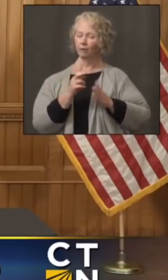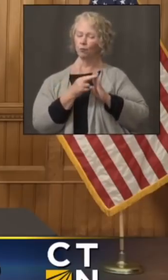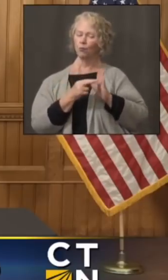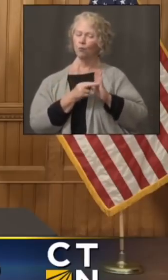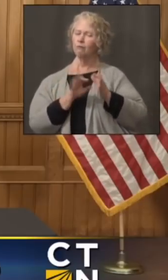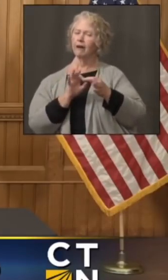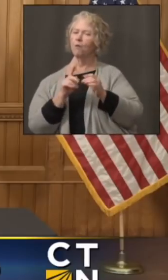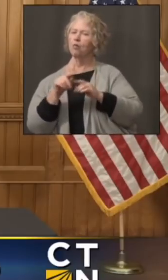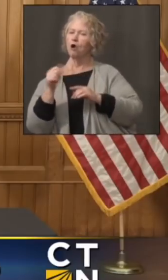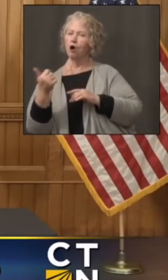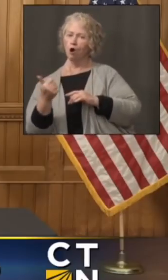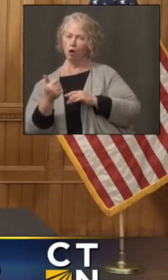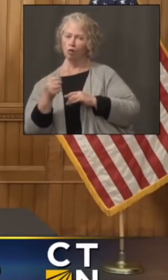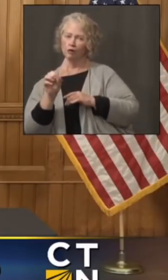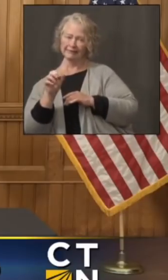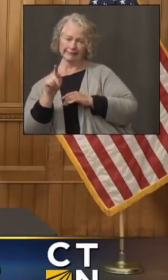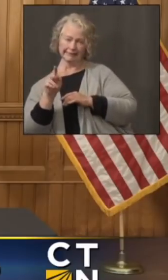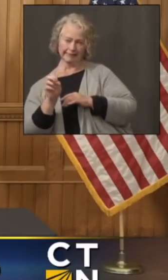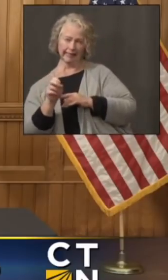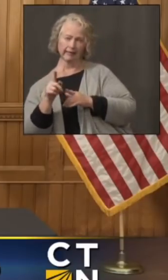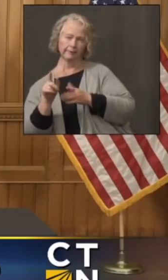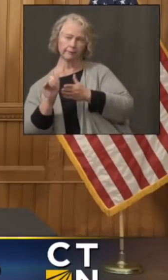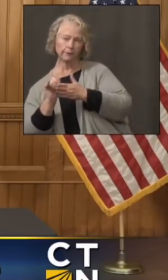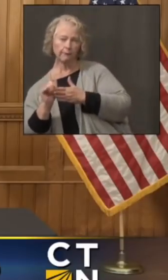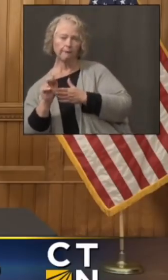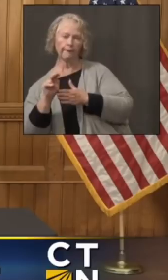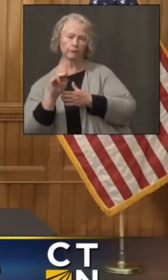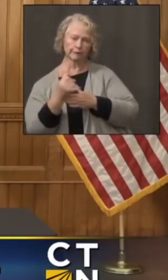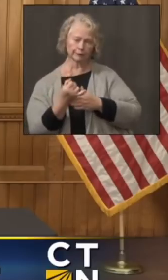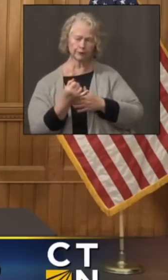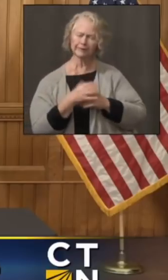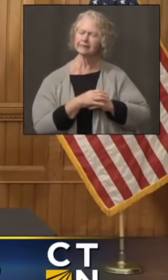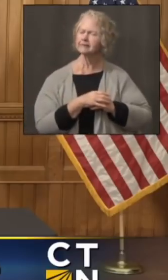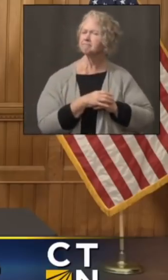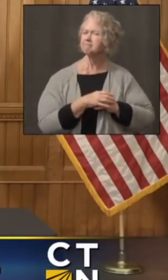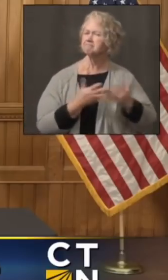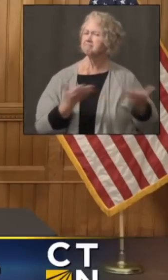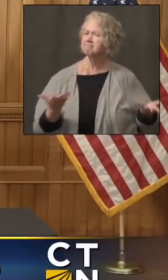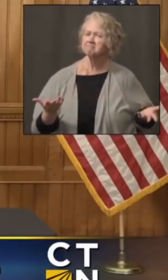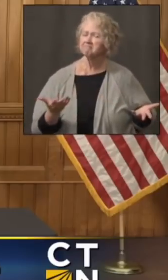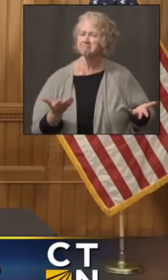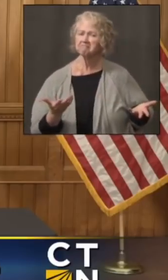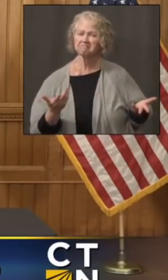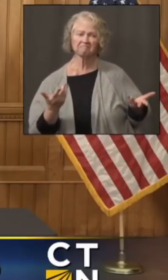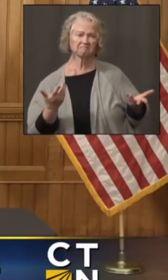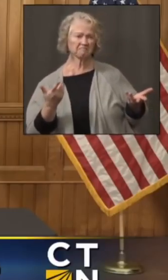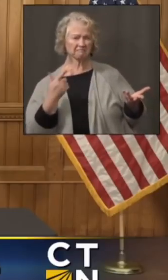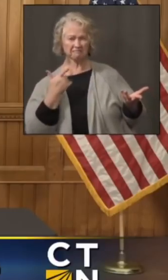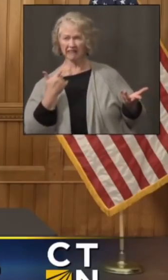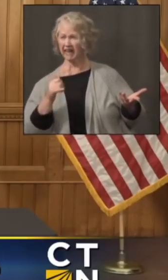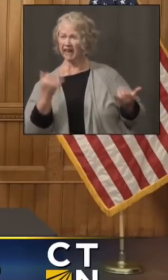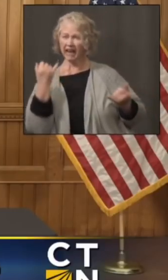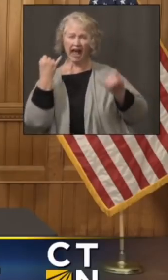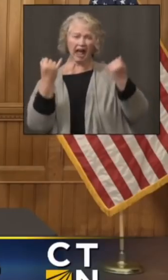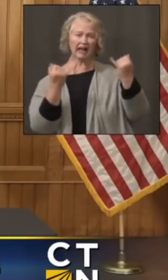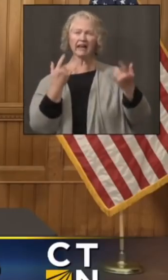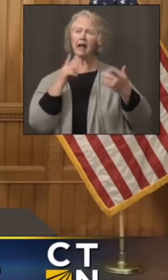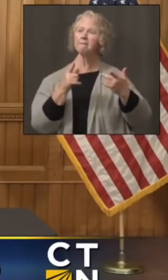working with New York and New Jersey. Is there any movement on a new nationwide policy for